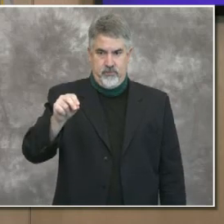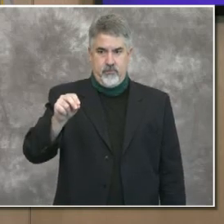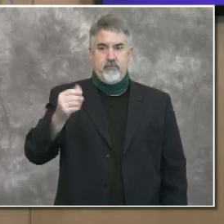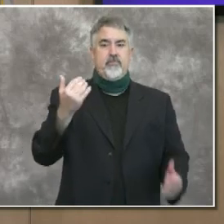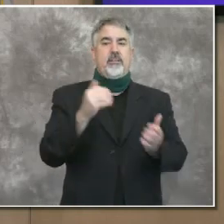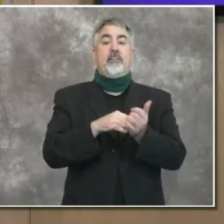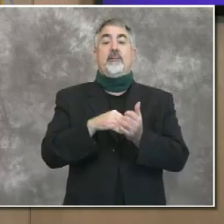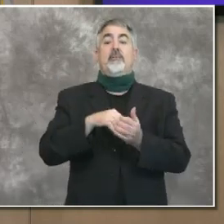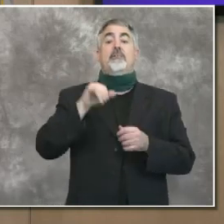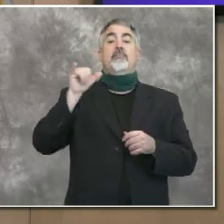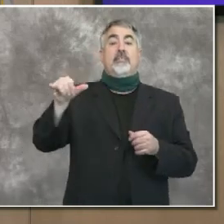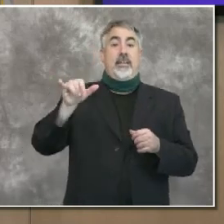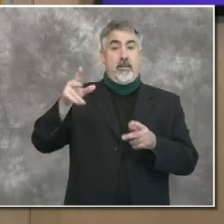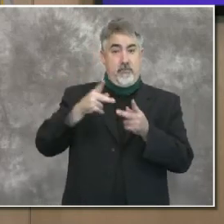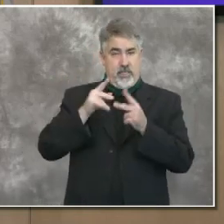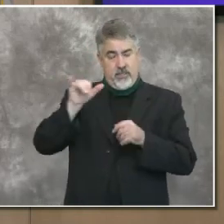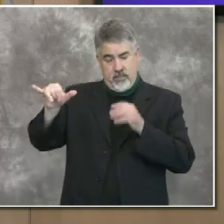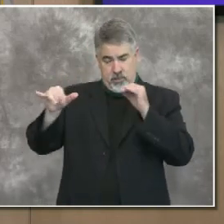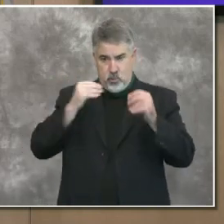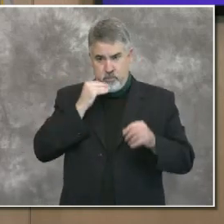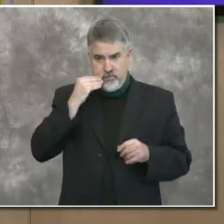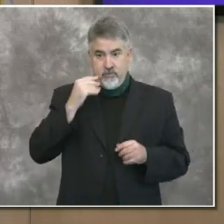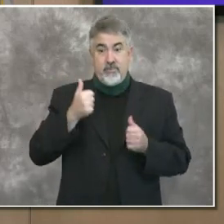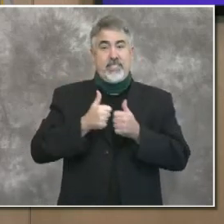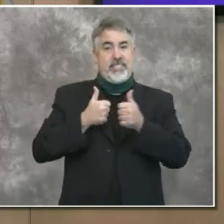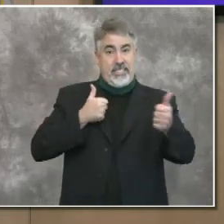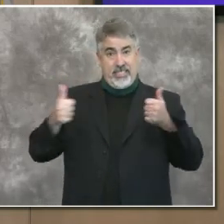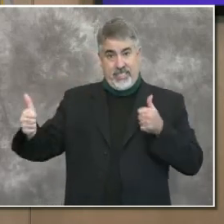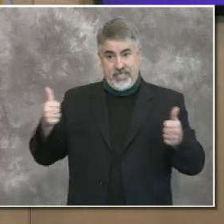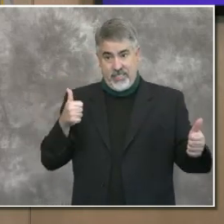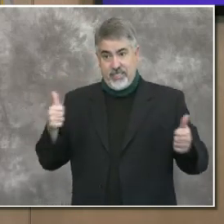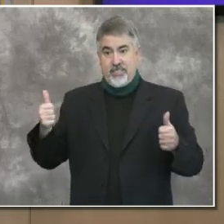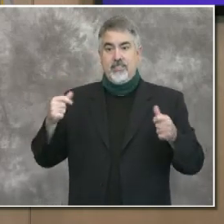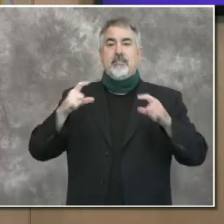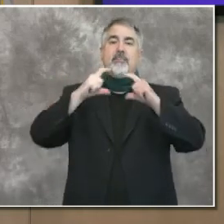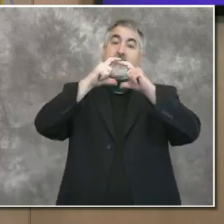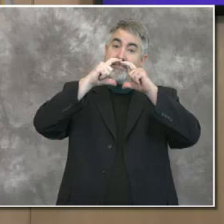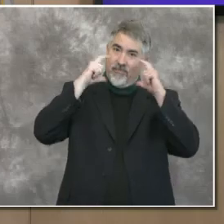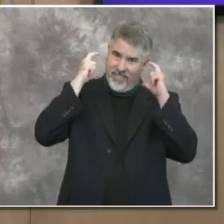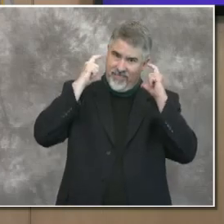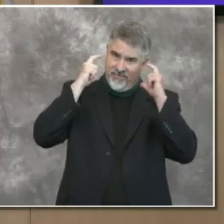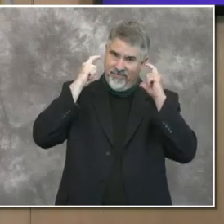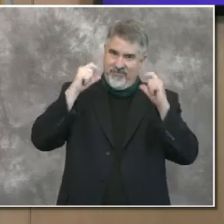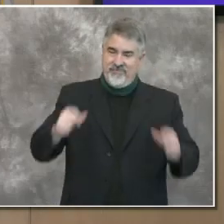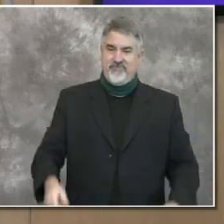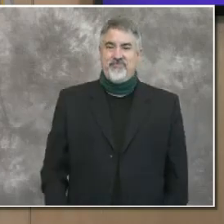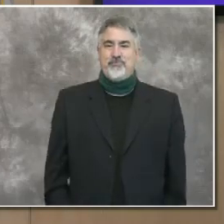stay in place, maintain space, and cover your face. Thank you.